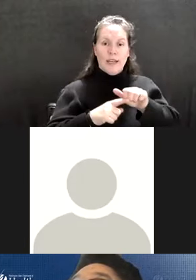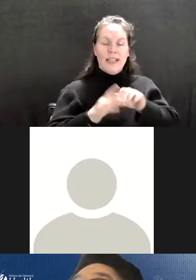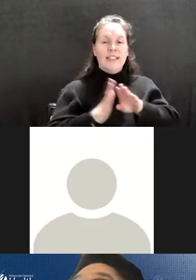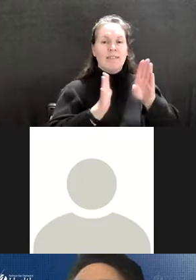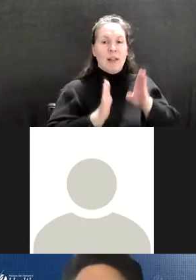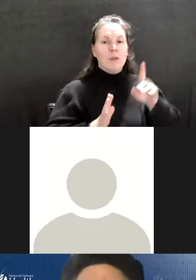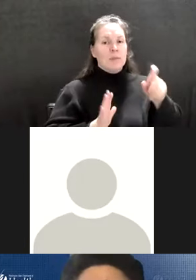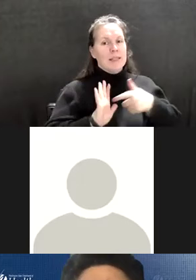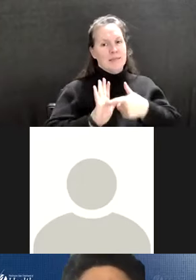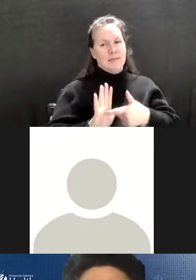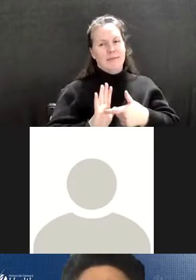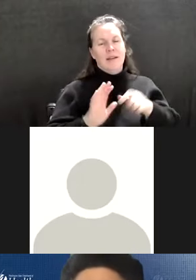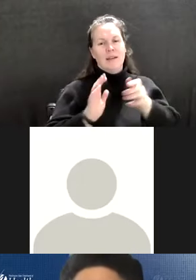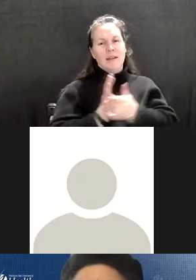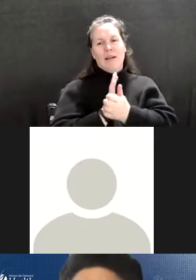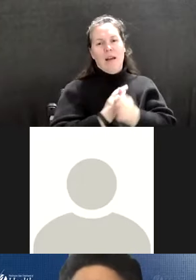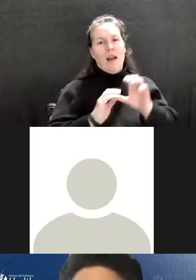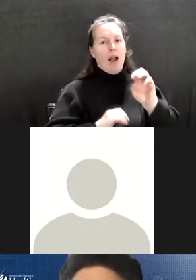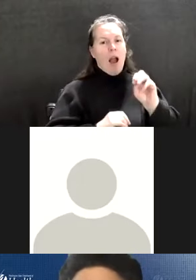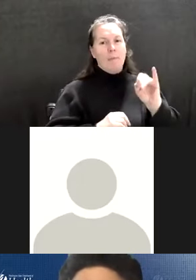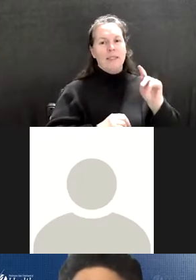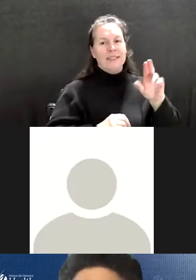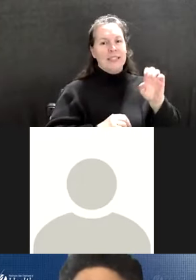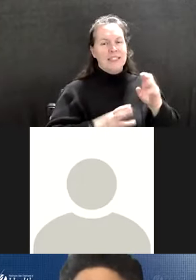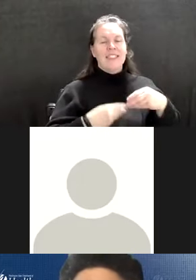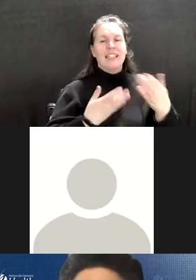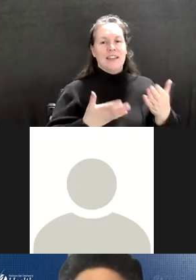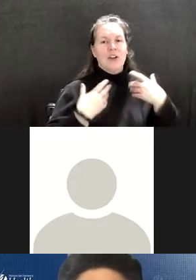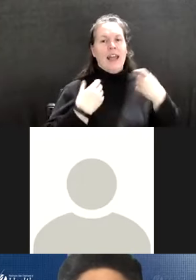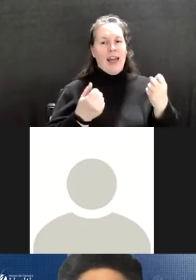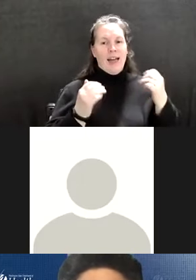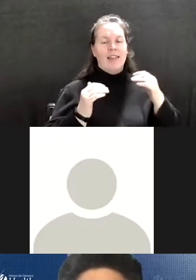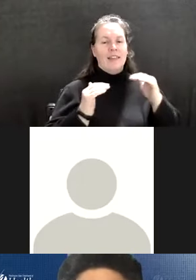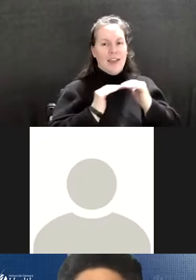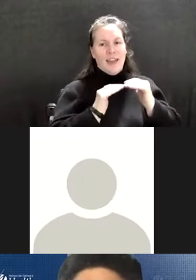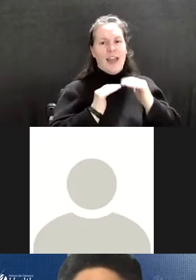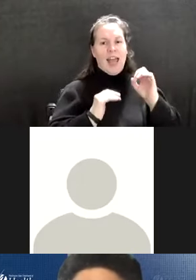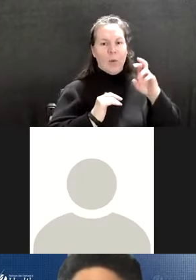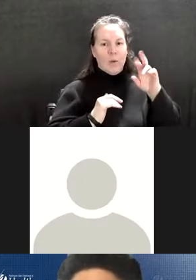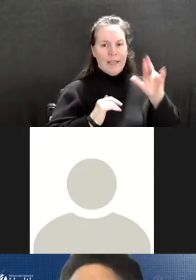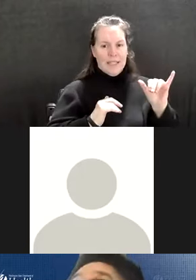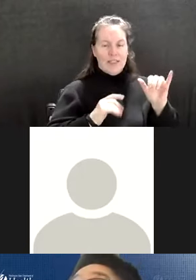must demonstrate competence in delivering health equity training content.